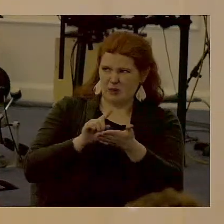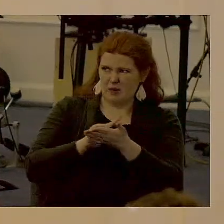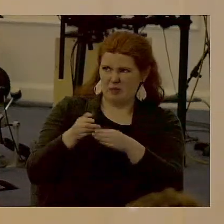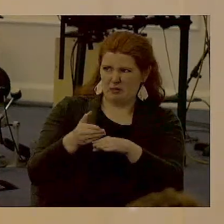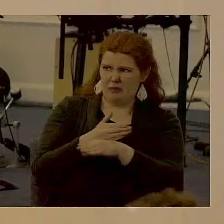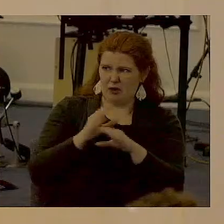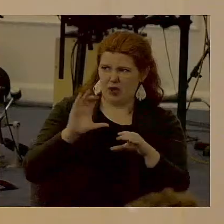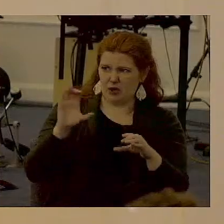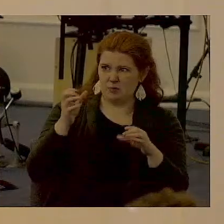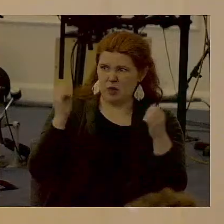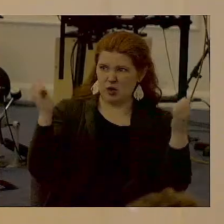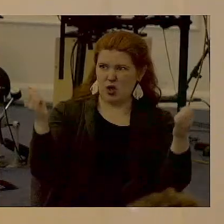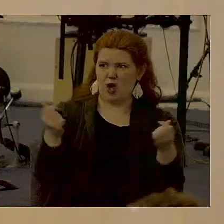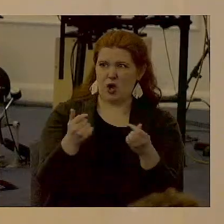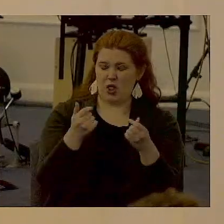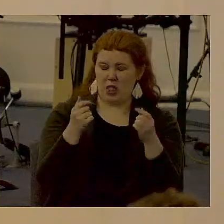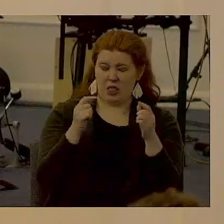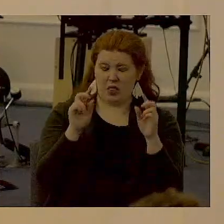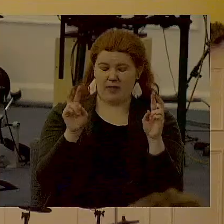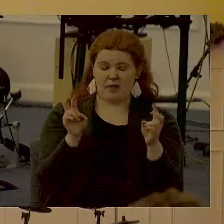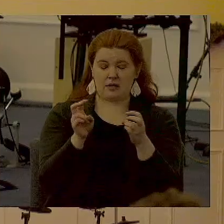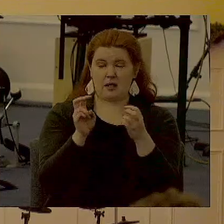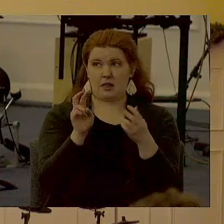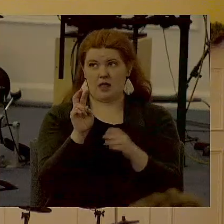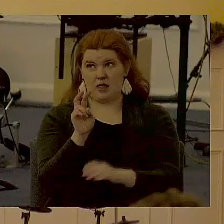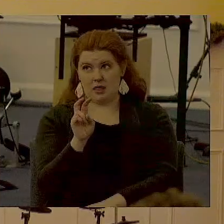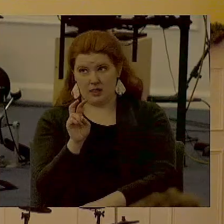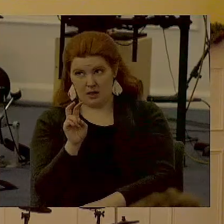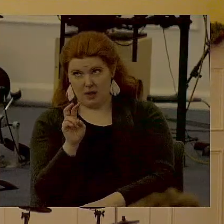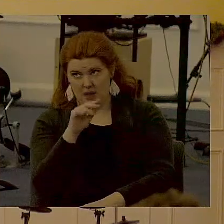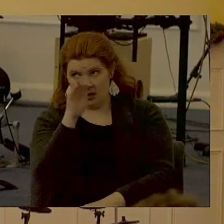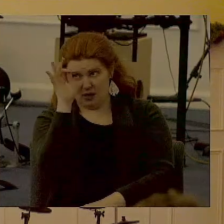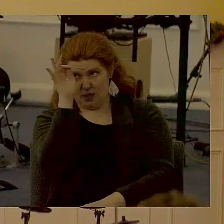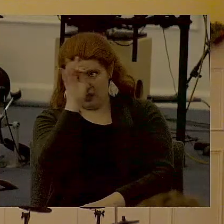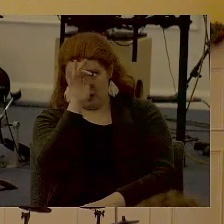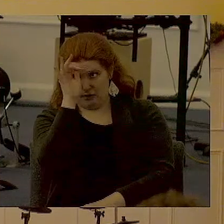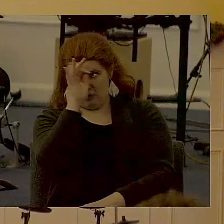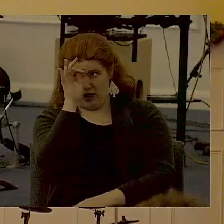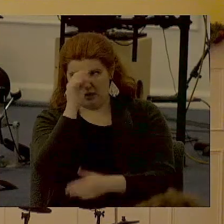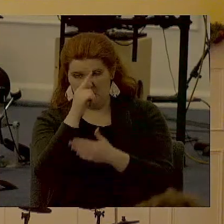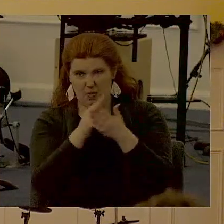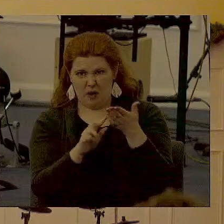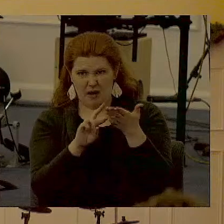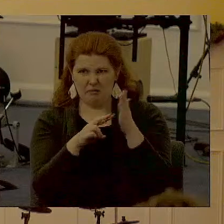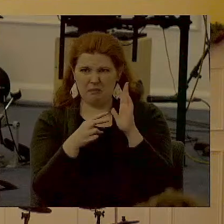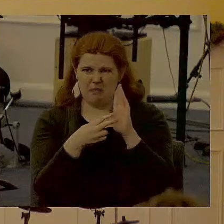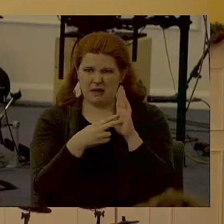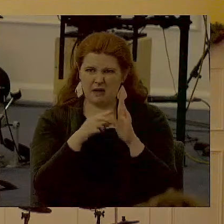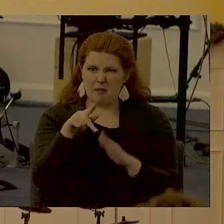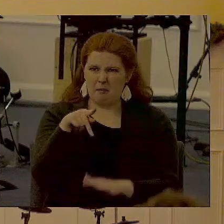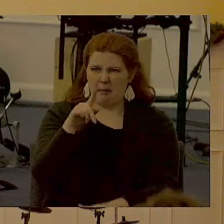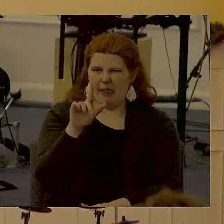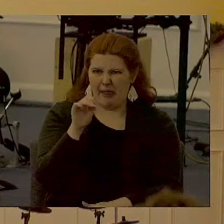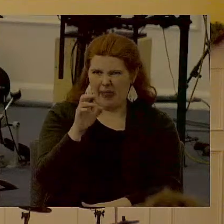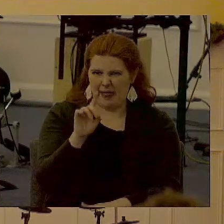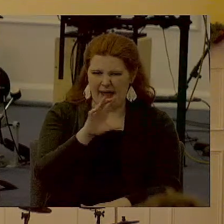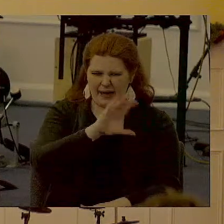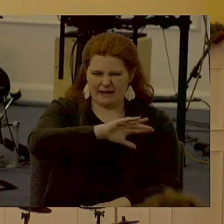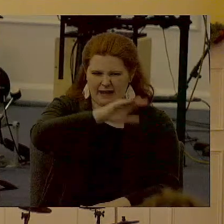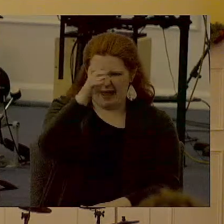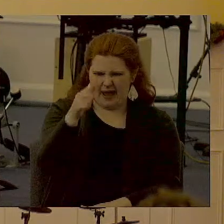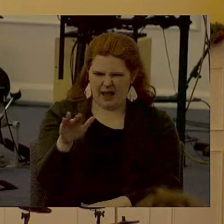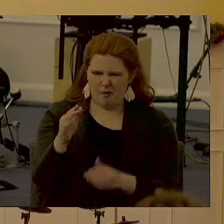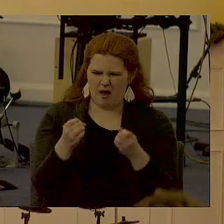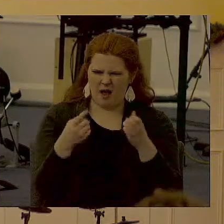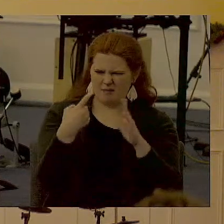and all of you are looking at the title of that sermon and saying, I have no idea what that means. What is a plaid camel and how much does